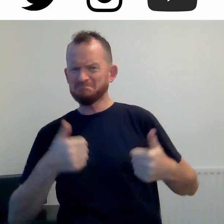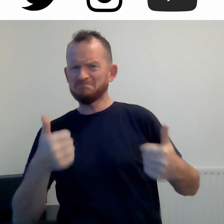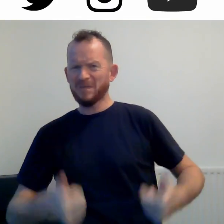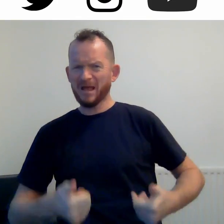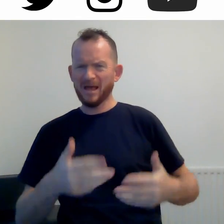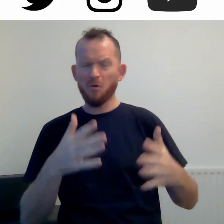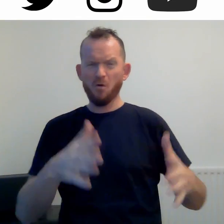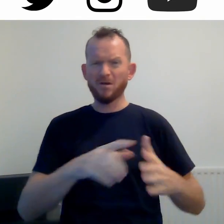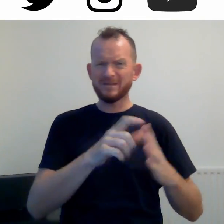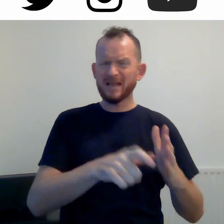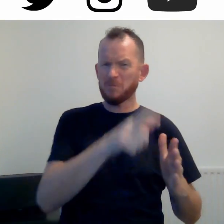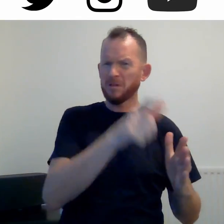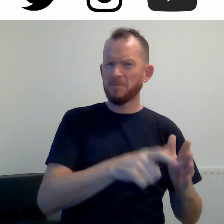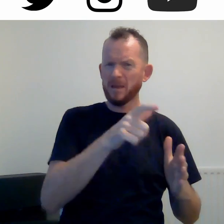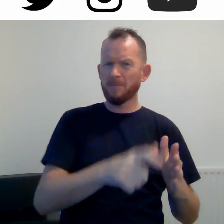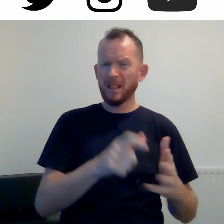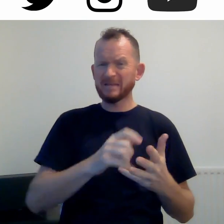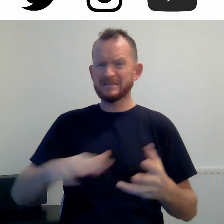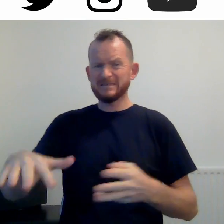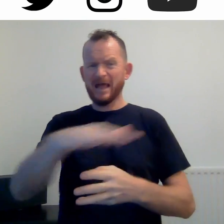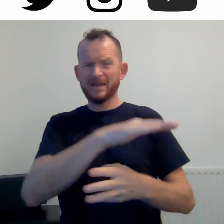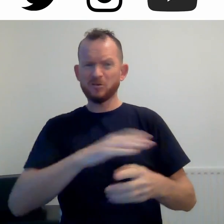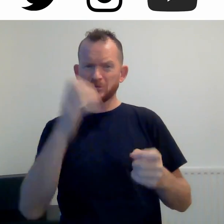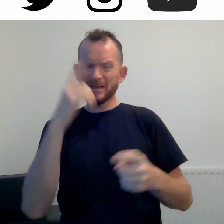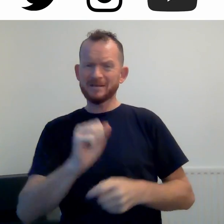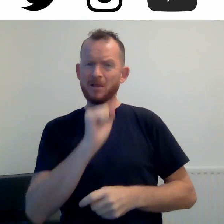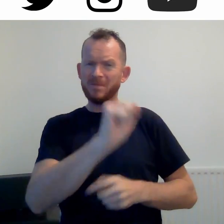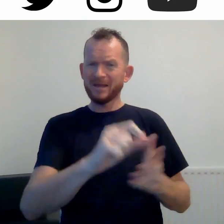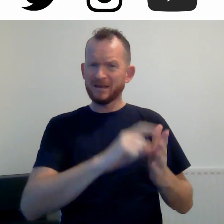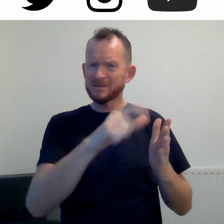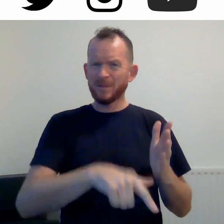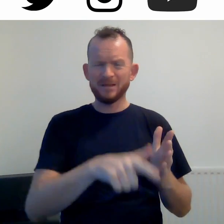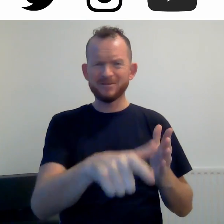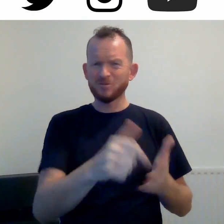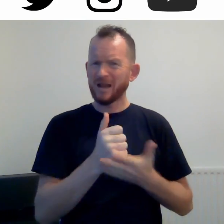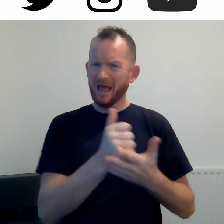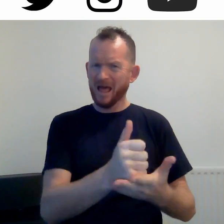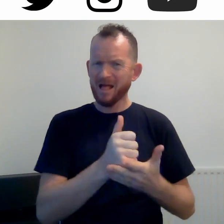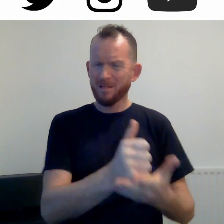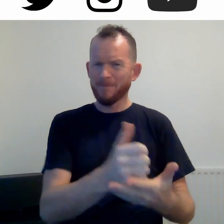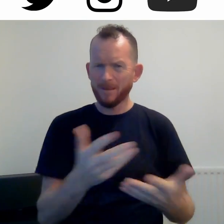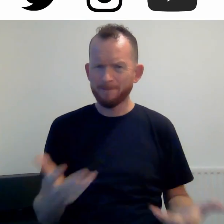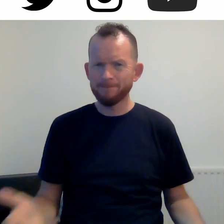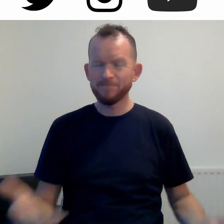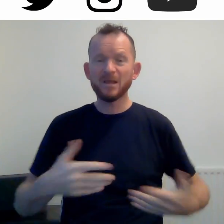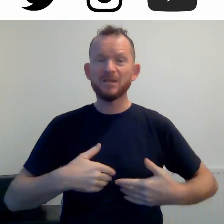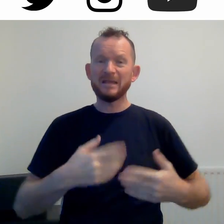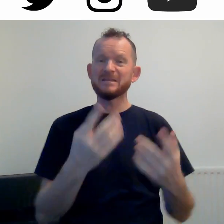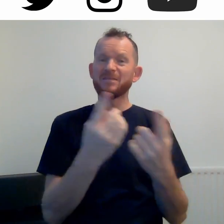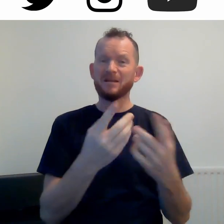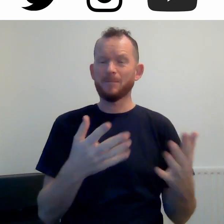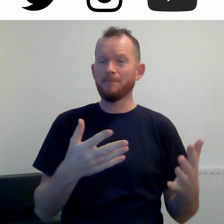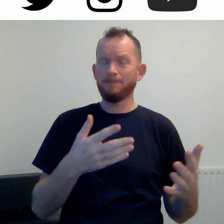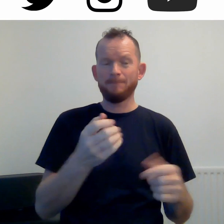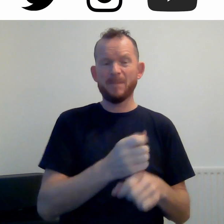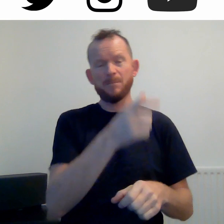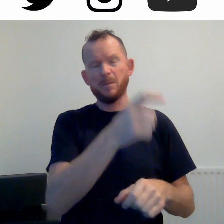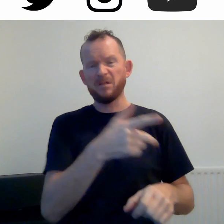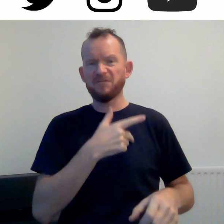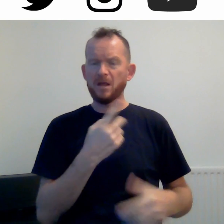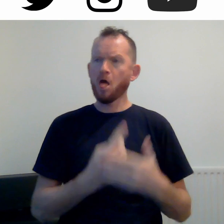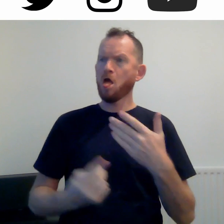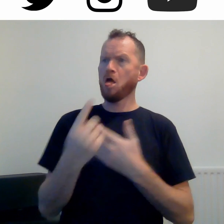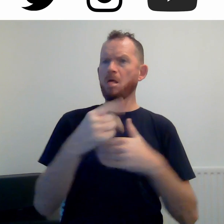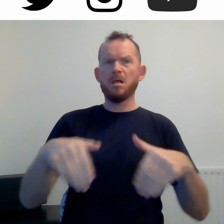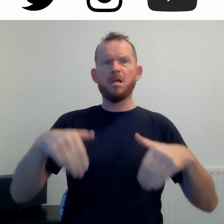received by or useful for the progress of disabled people and society's understanding of disability. These objects and items can often make people